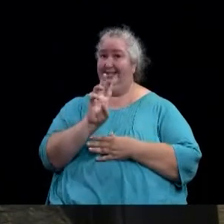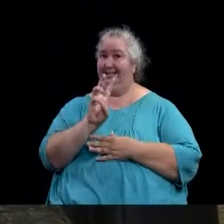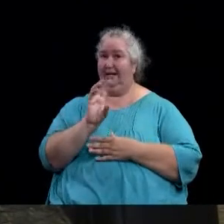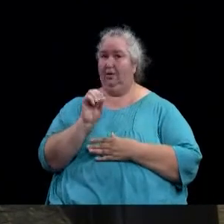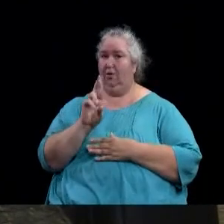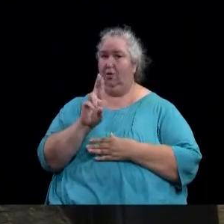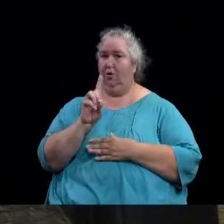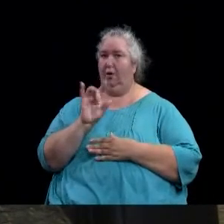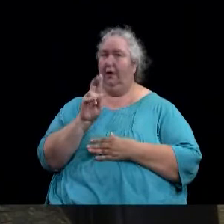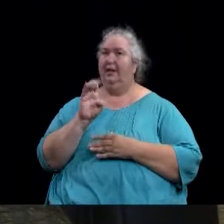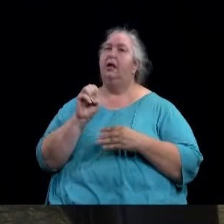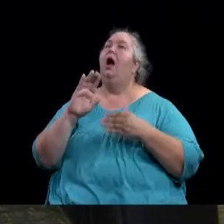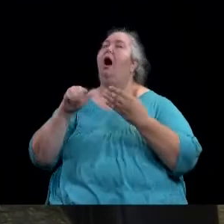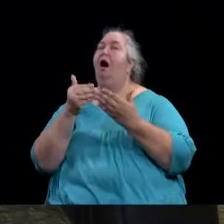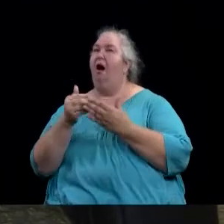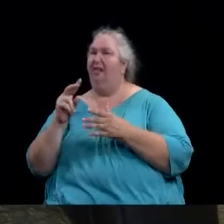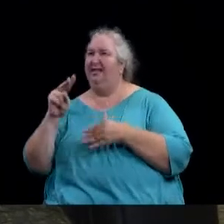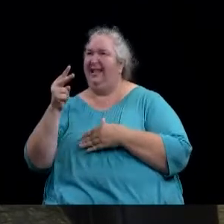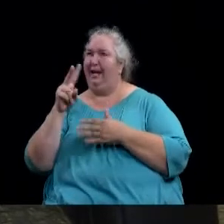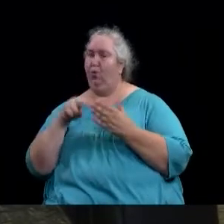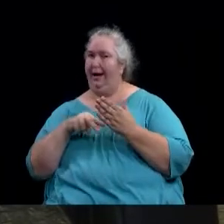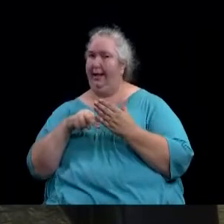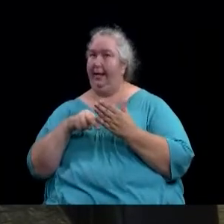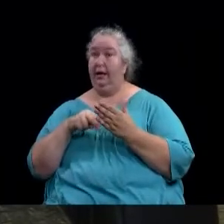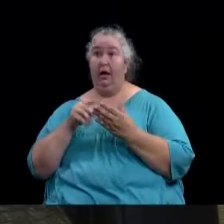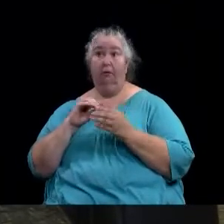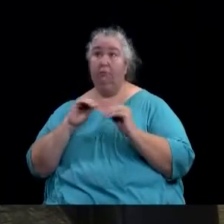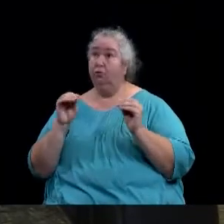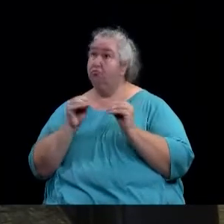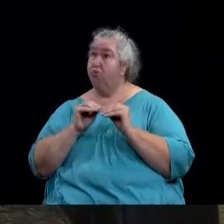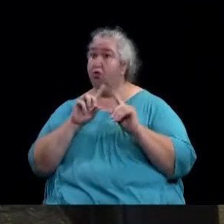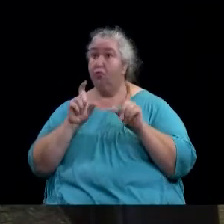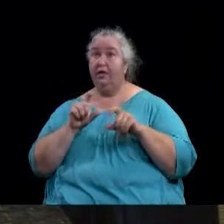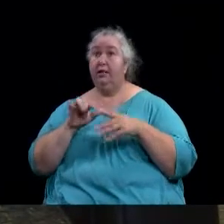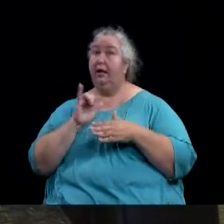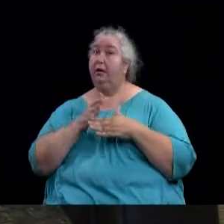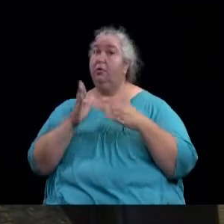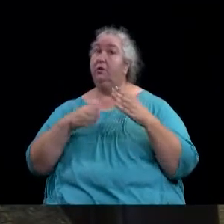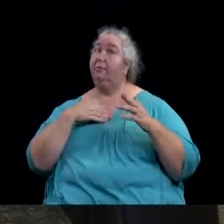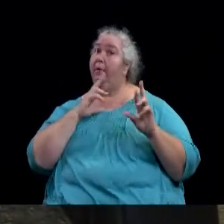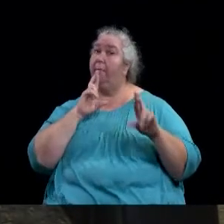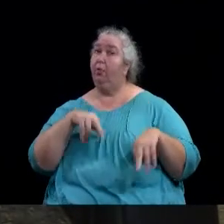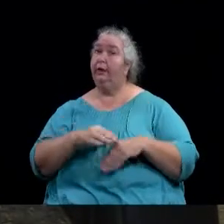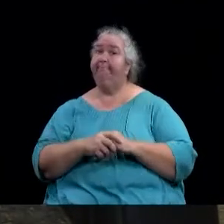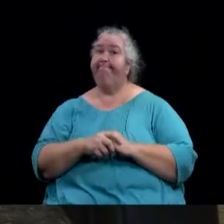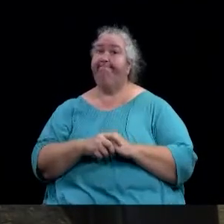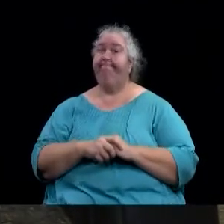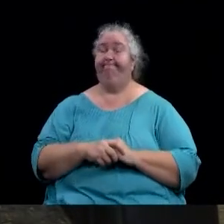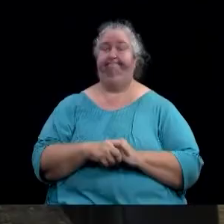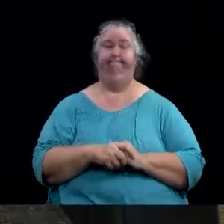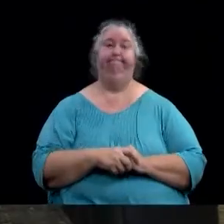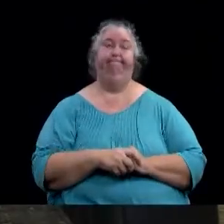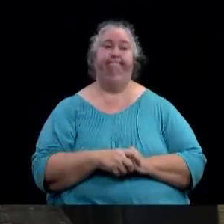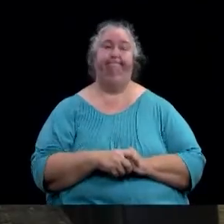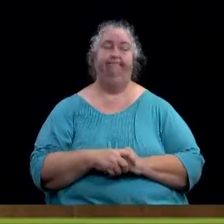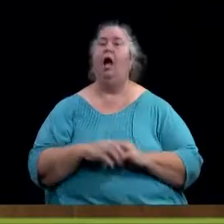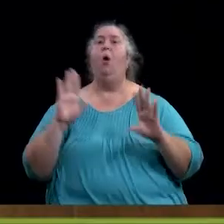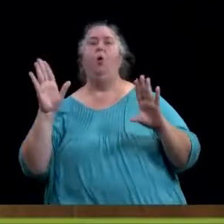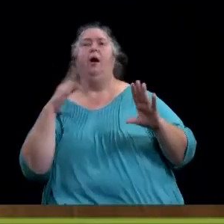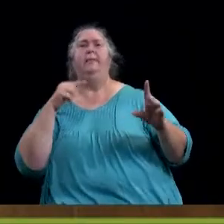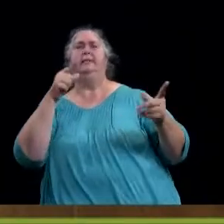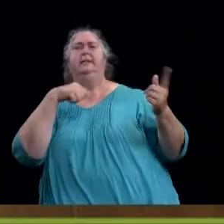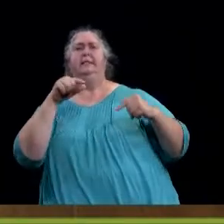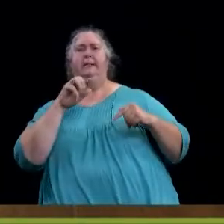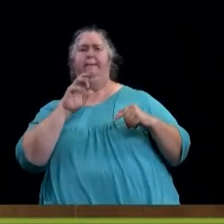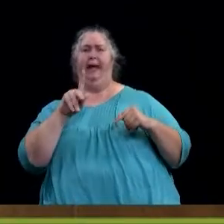there's no further questions, that concludes my report. I'll just circle back real fast because I didn't realize we were going through it, and just say that, again,